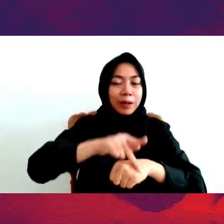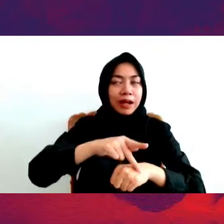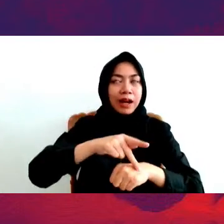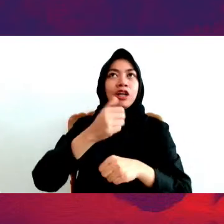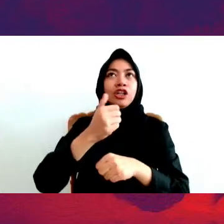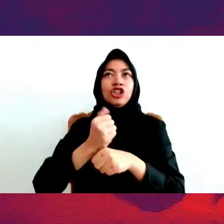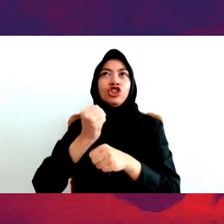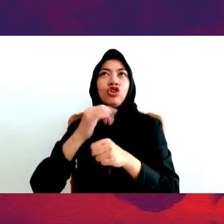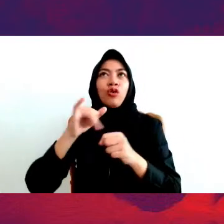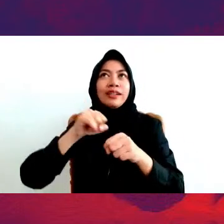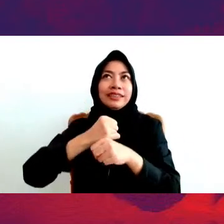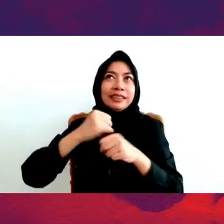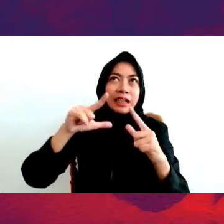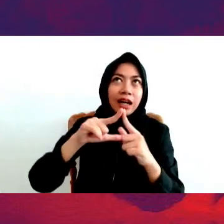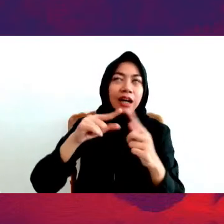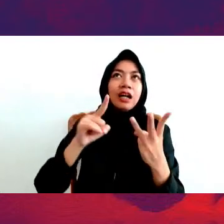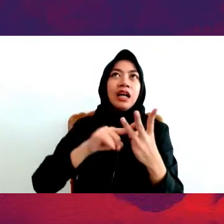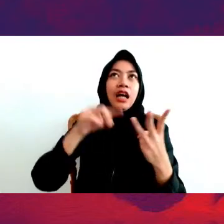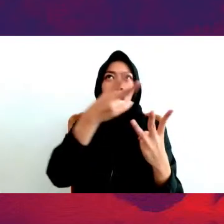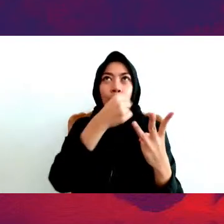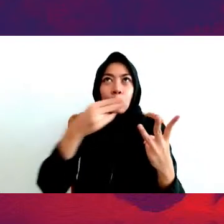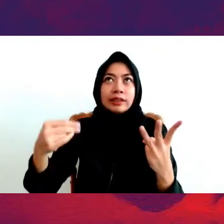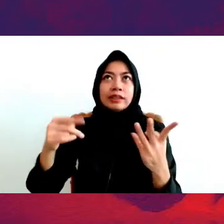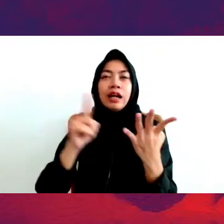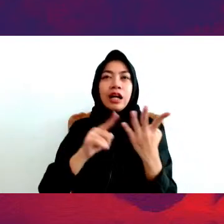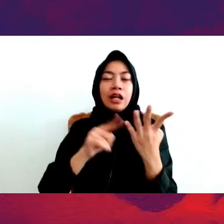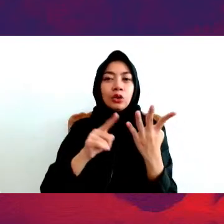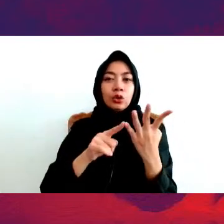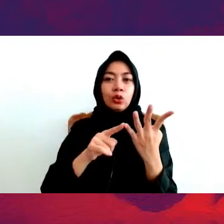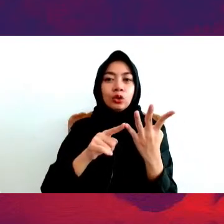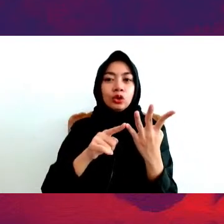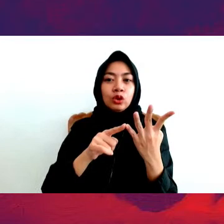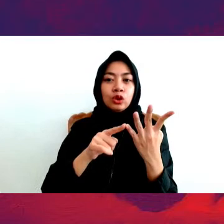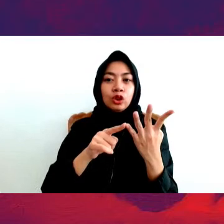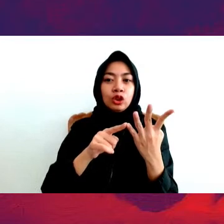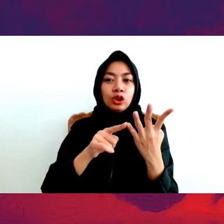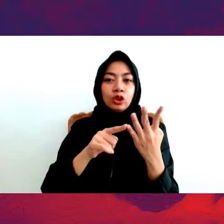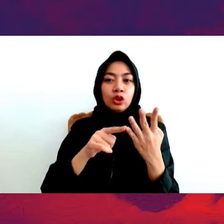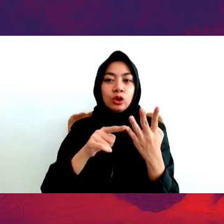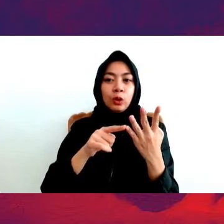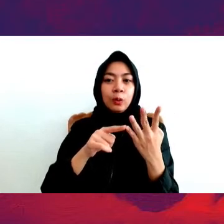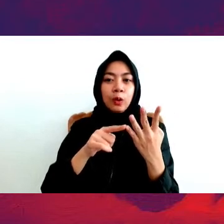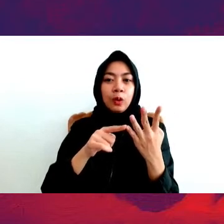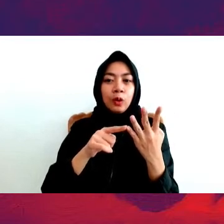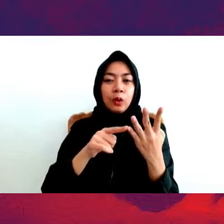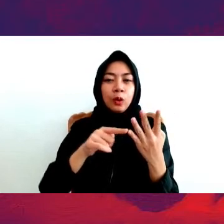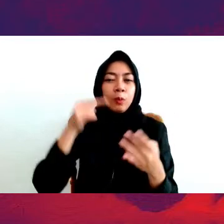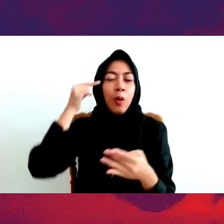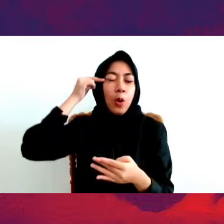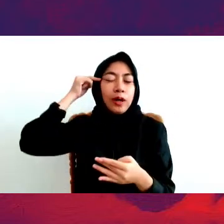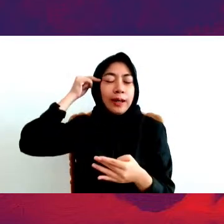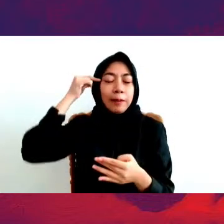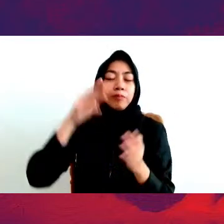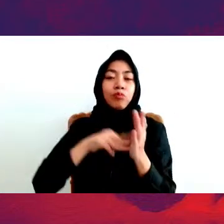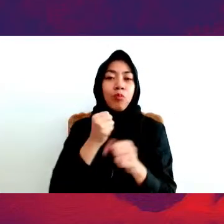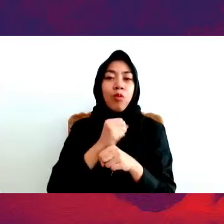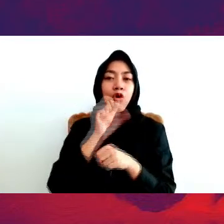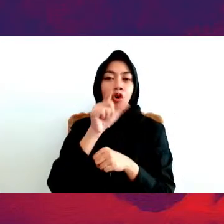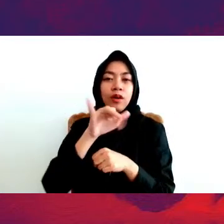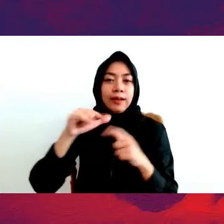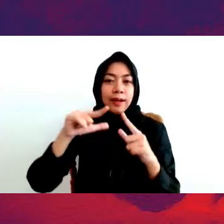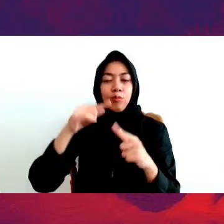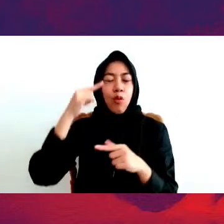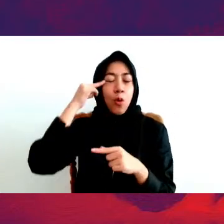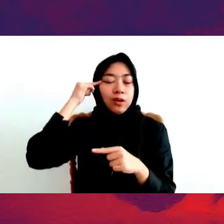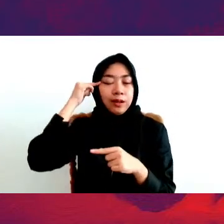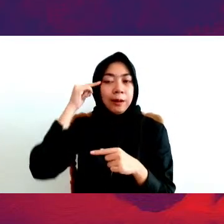Georgia, Indonesia, Mongolia. Now, just looking at this graph generally, it would indicate